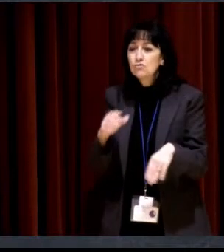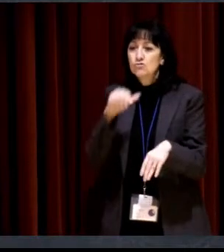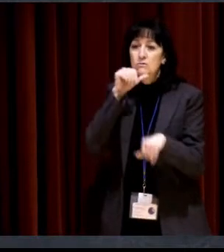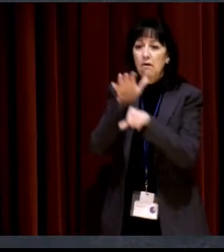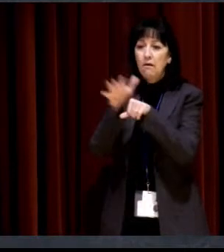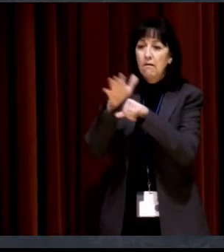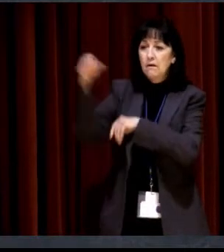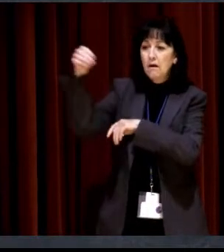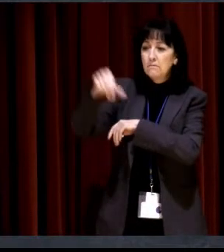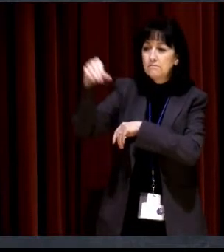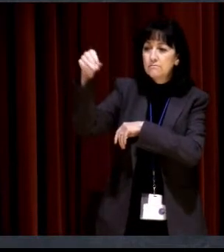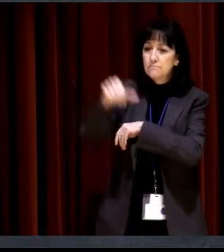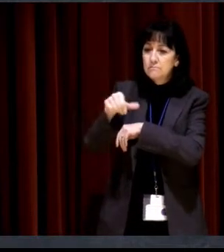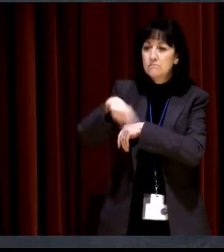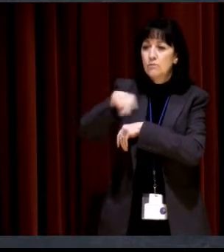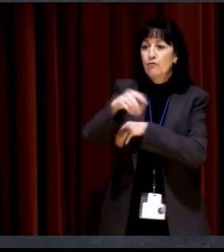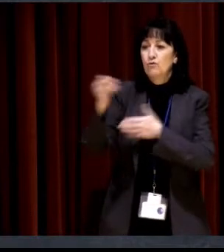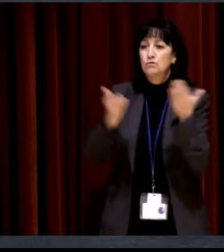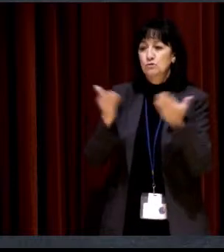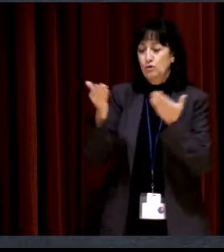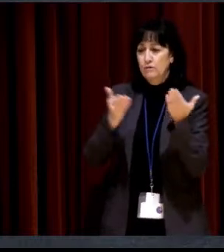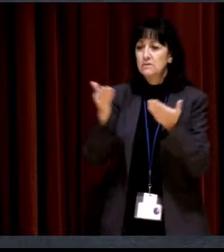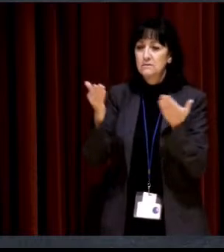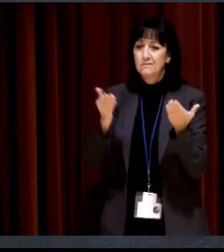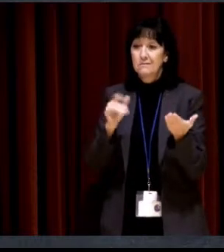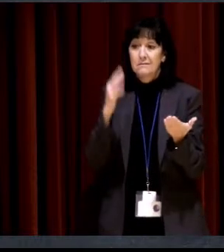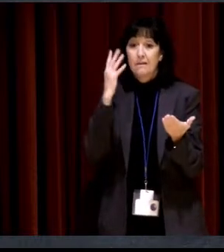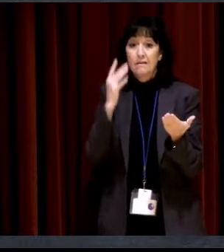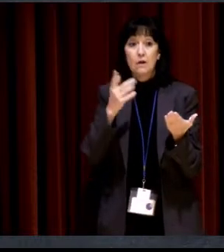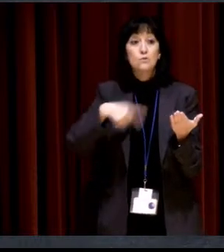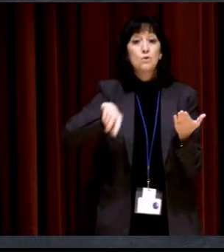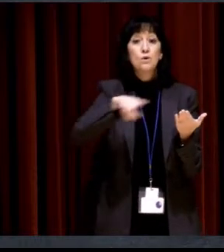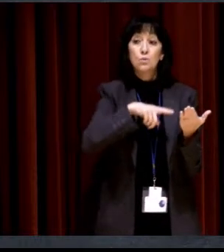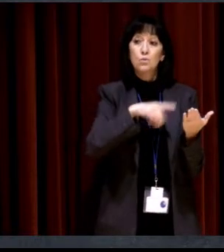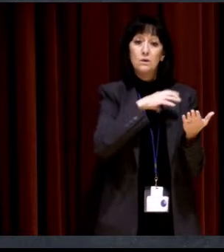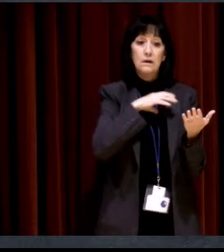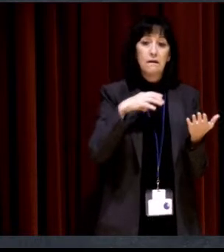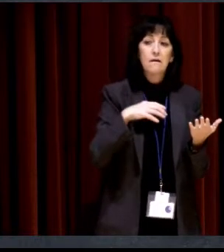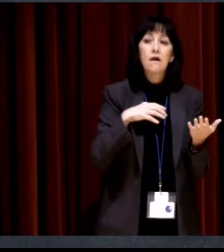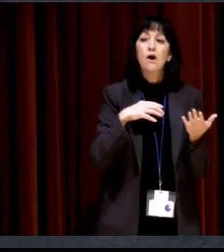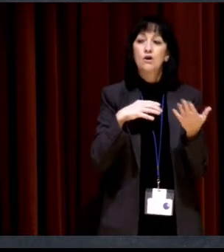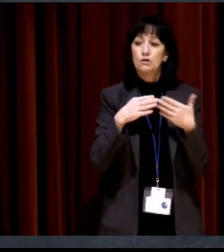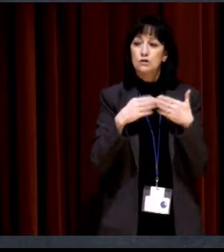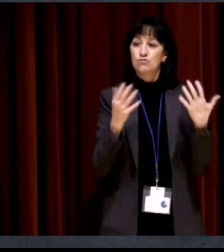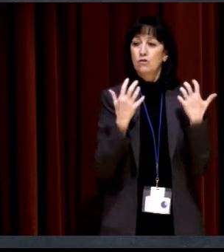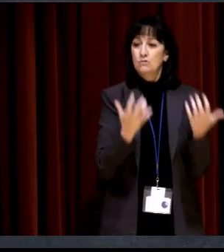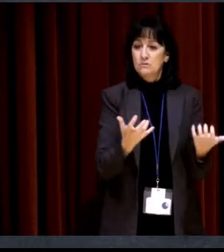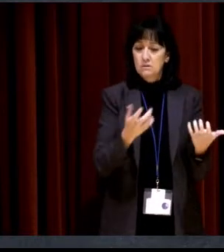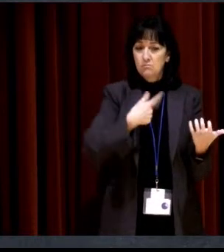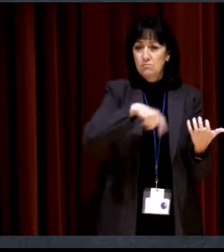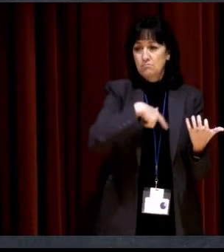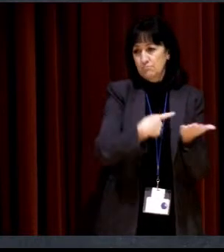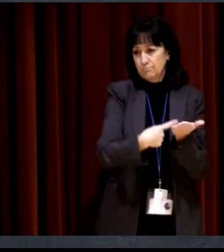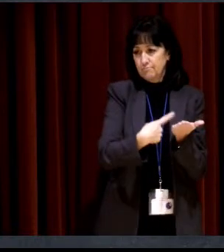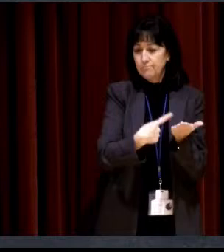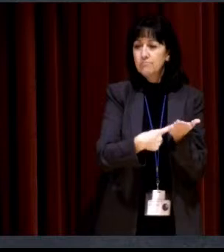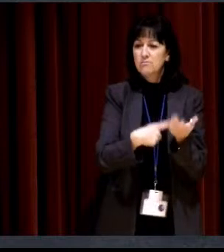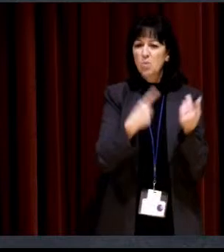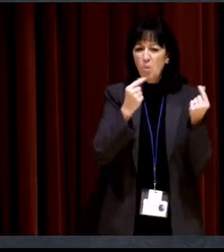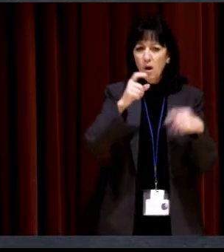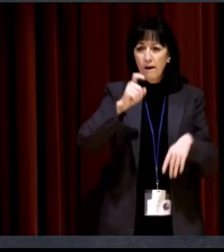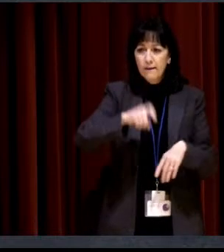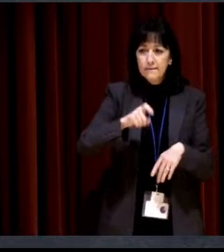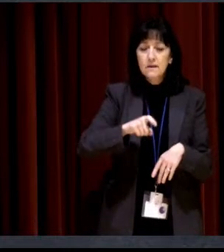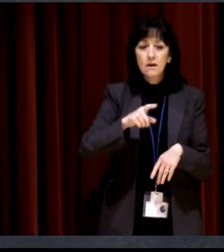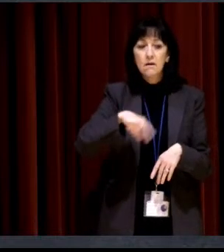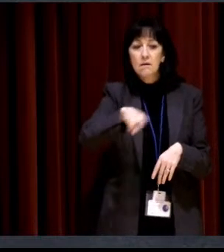support of our General Assembly for all districts that goes by the number of children from